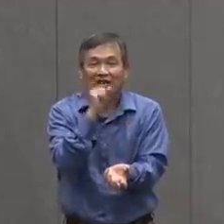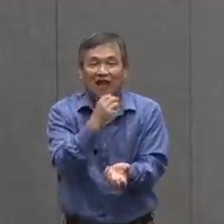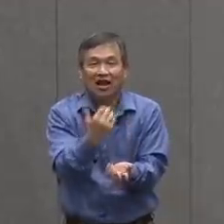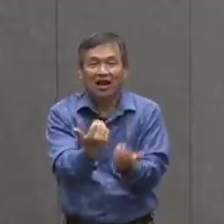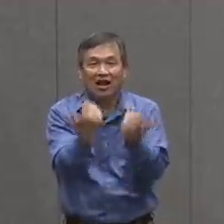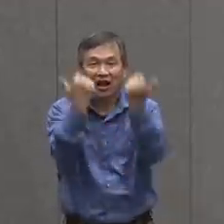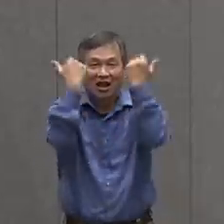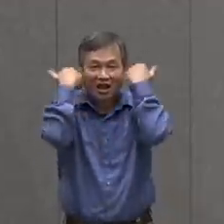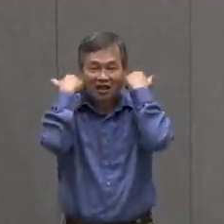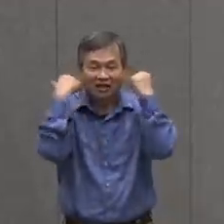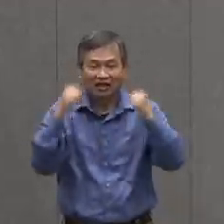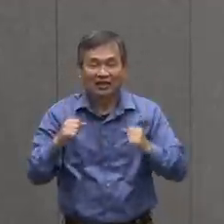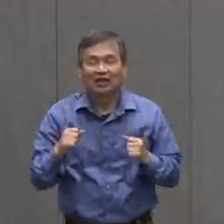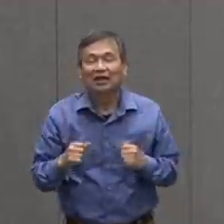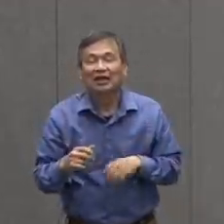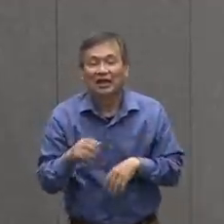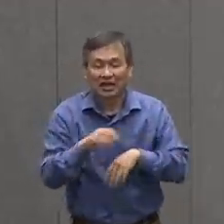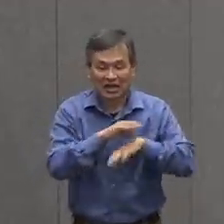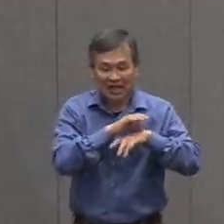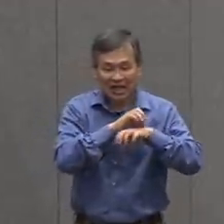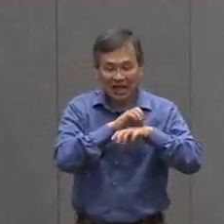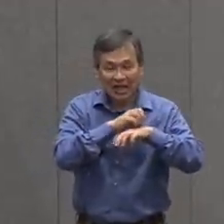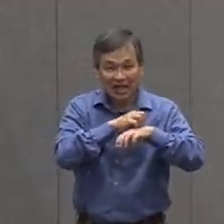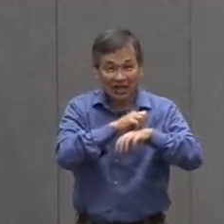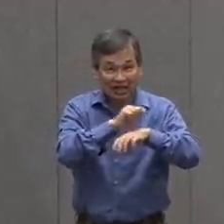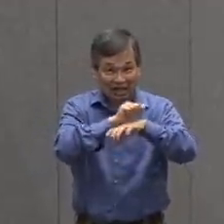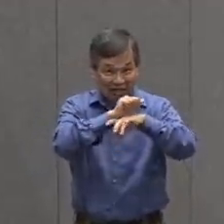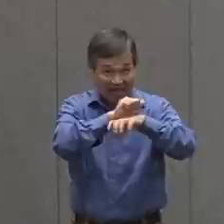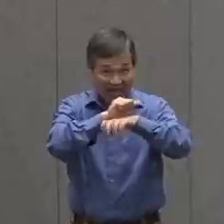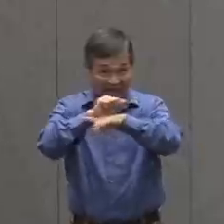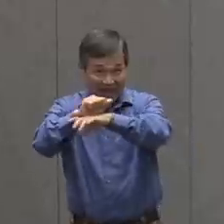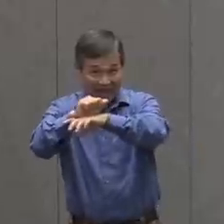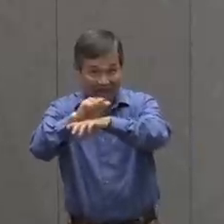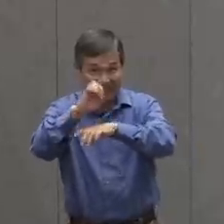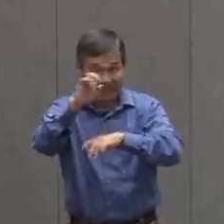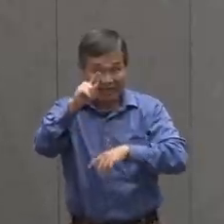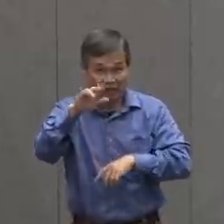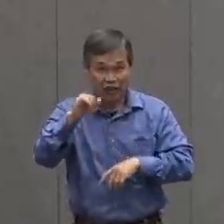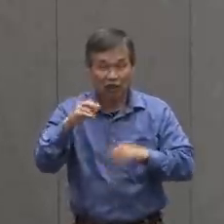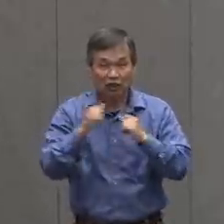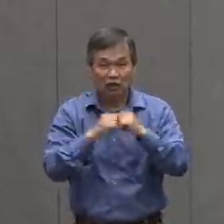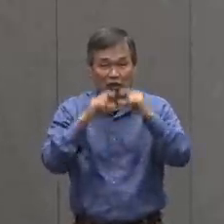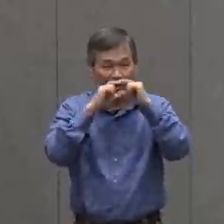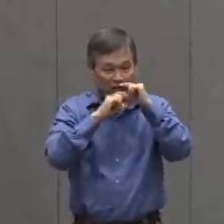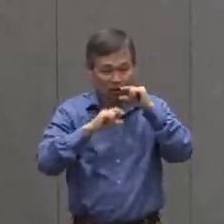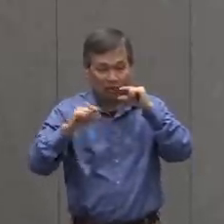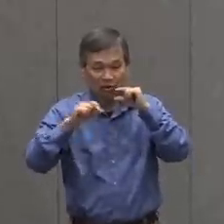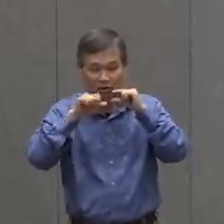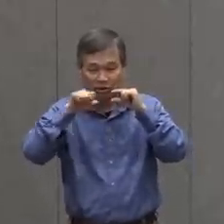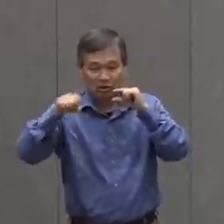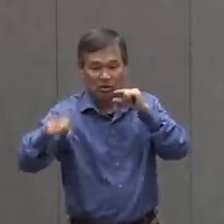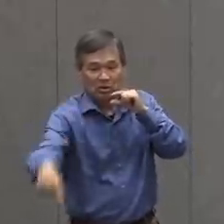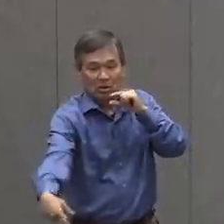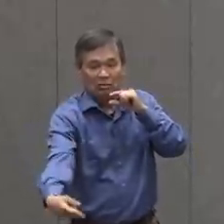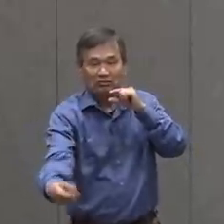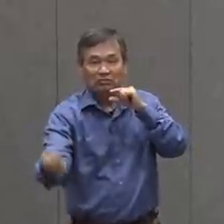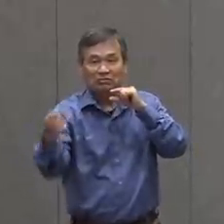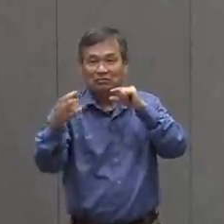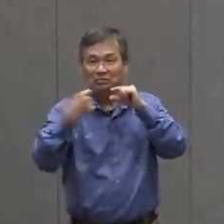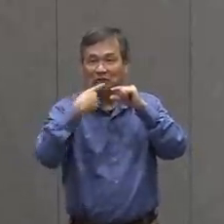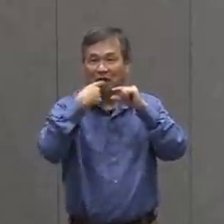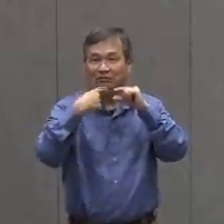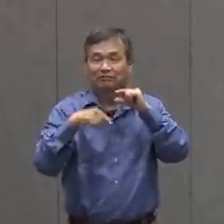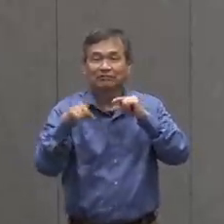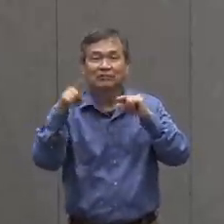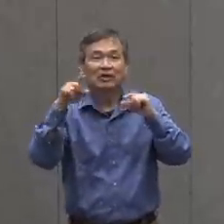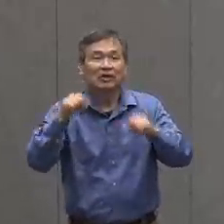If you're an anteater, you can capture termites with your long tongue. And if you're an archerfish, you can